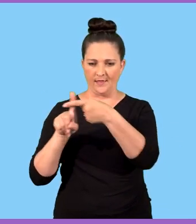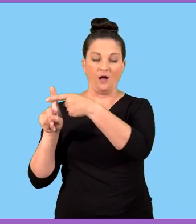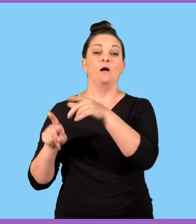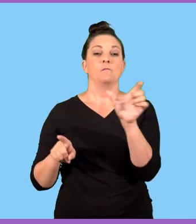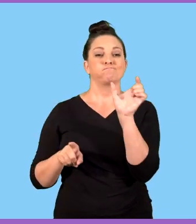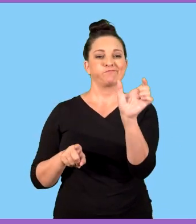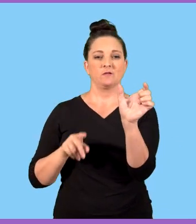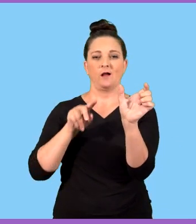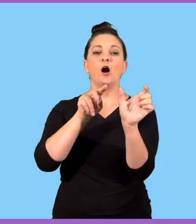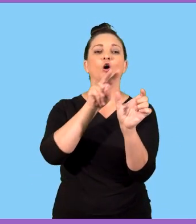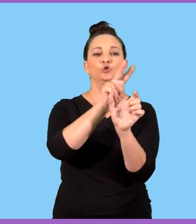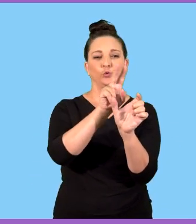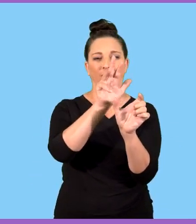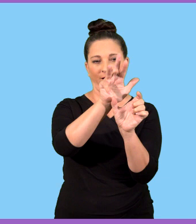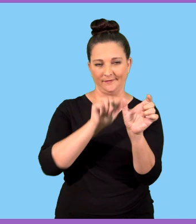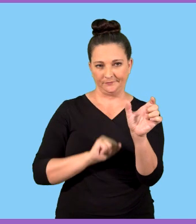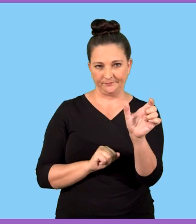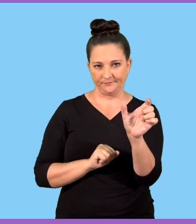get